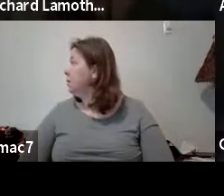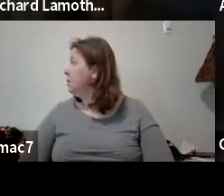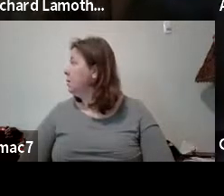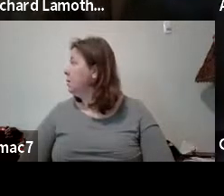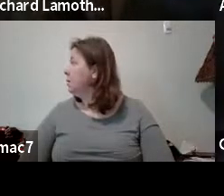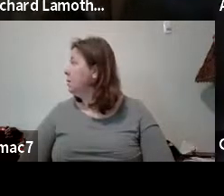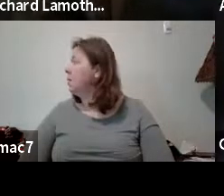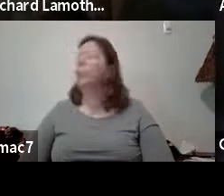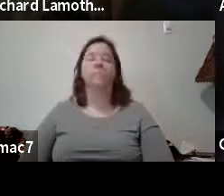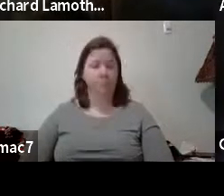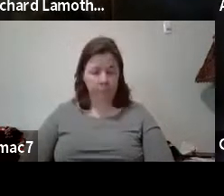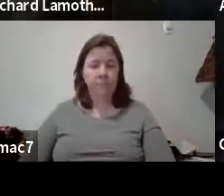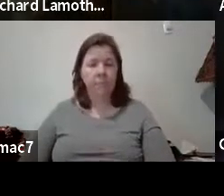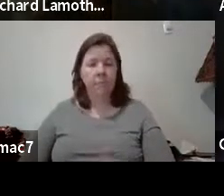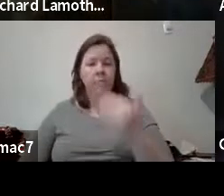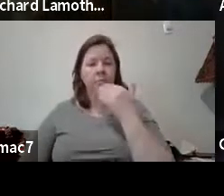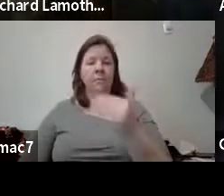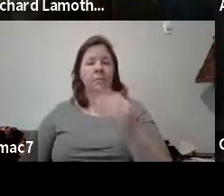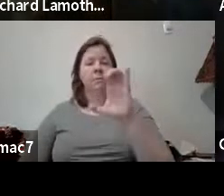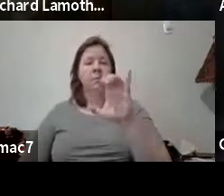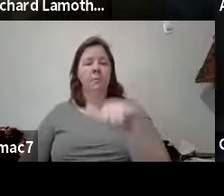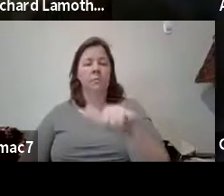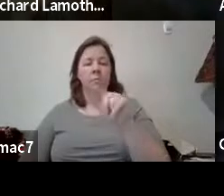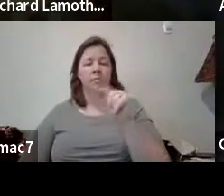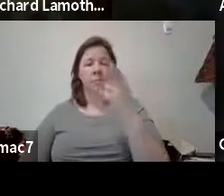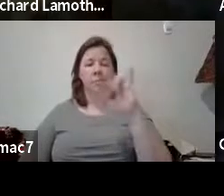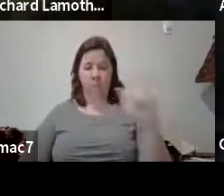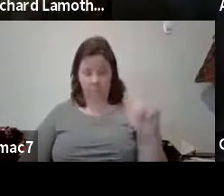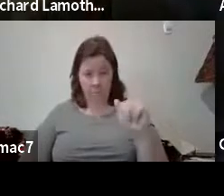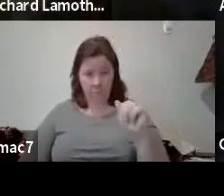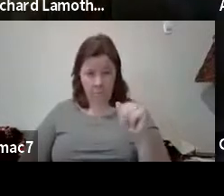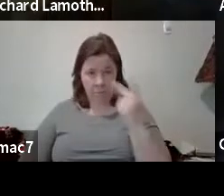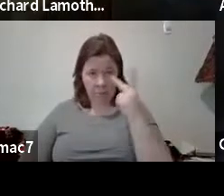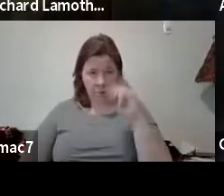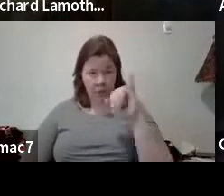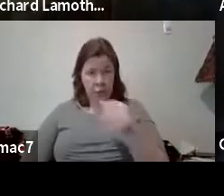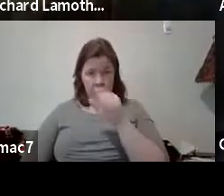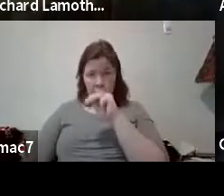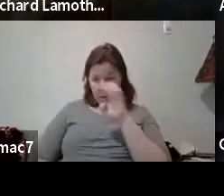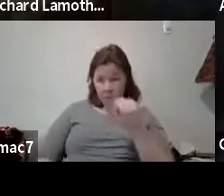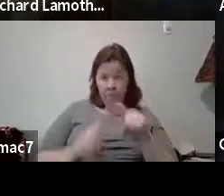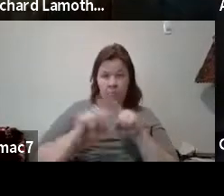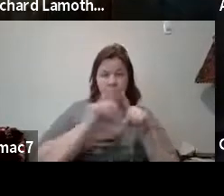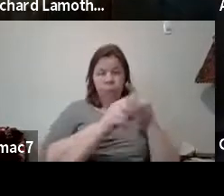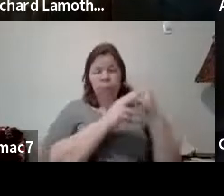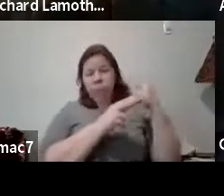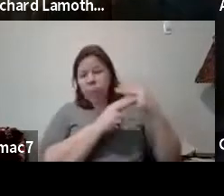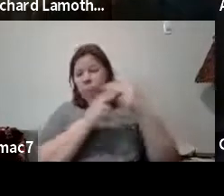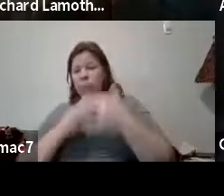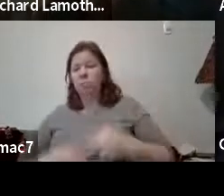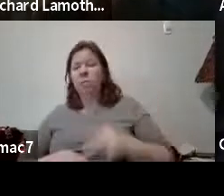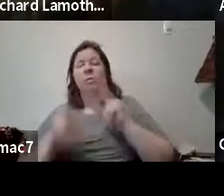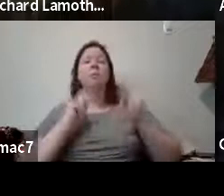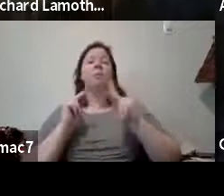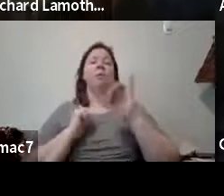that. Cynthia, thank you. Great having you here. You're welcome. I see James Arbel. He's going to do the chant